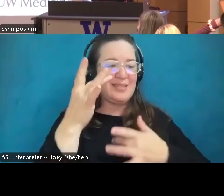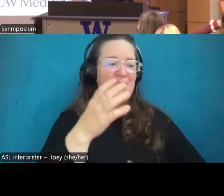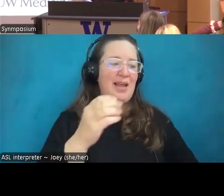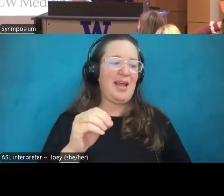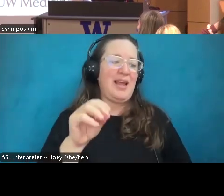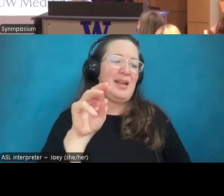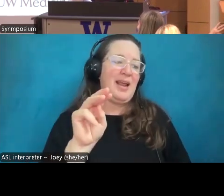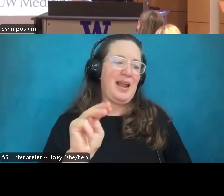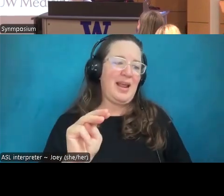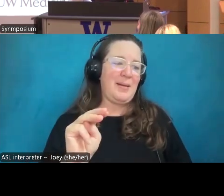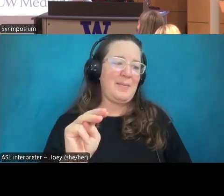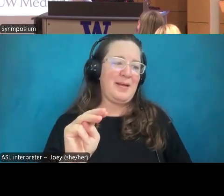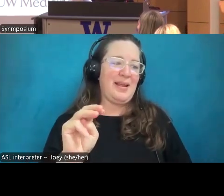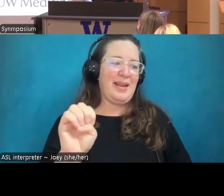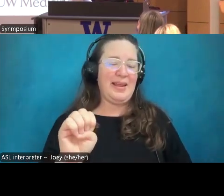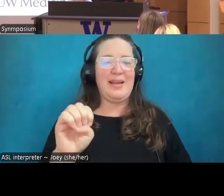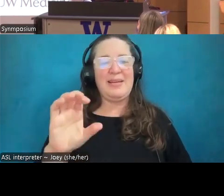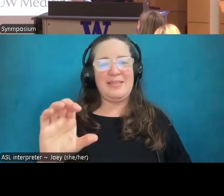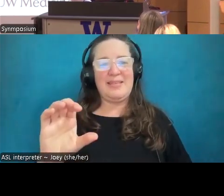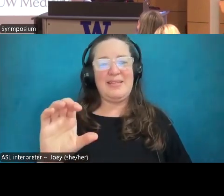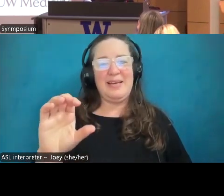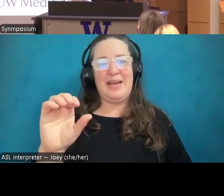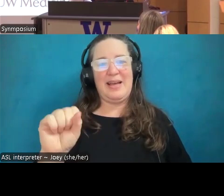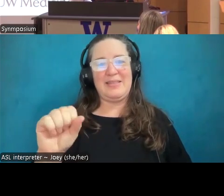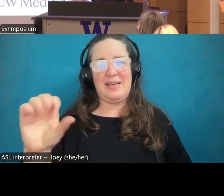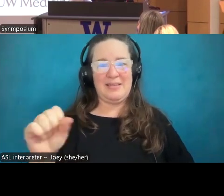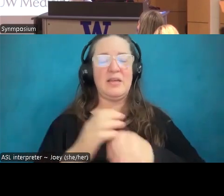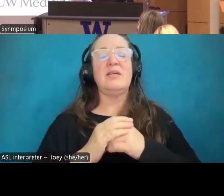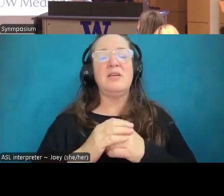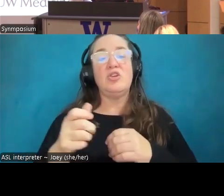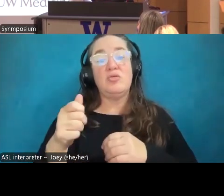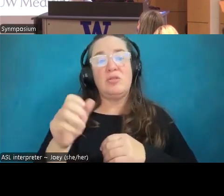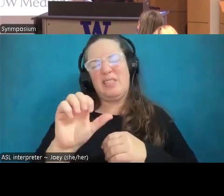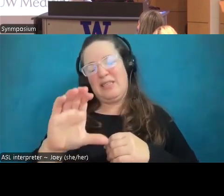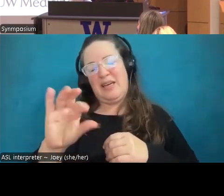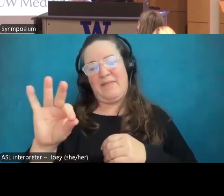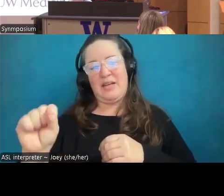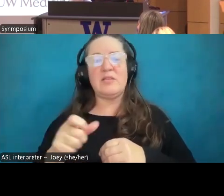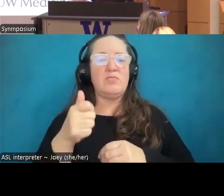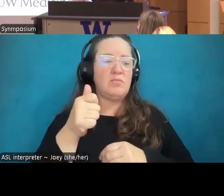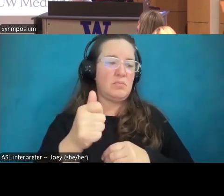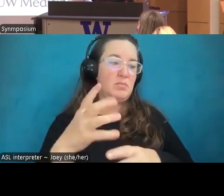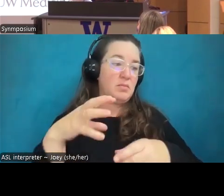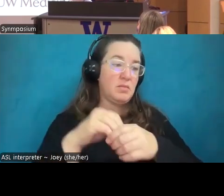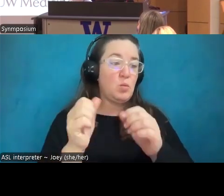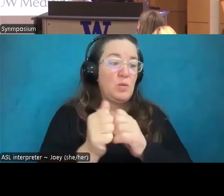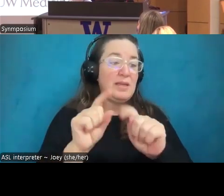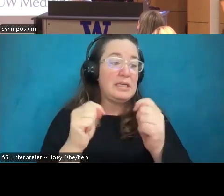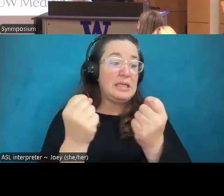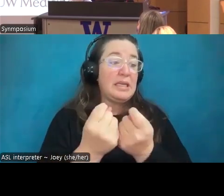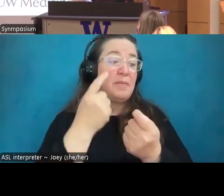co-lead of the post-COVID conditions team in the CDC COVID-19 response and